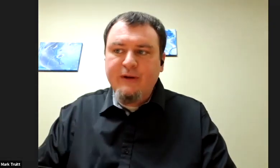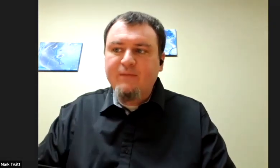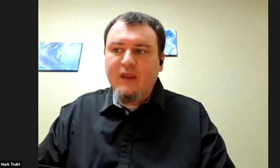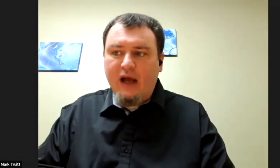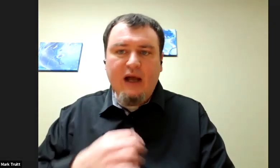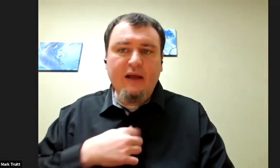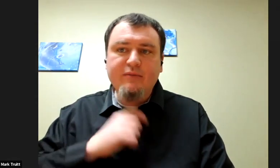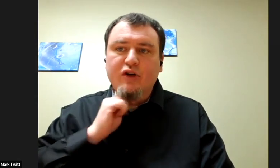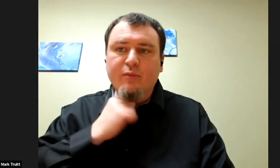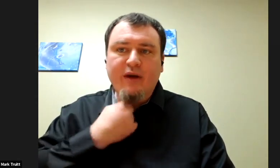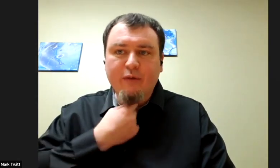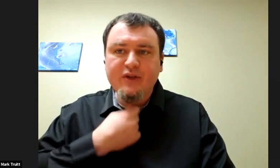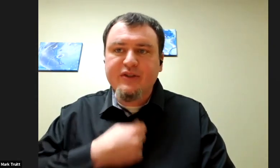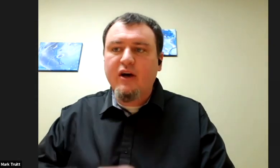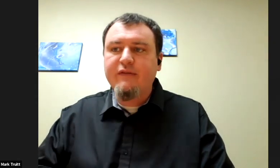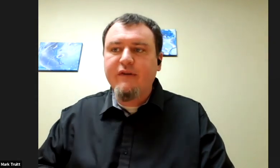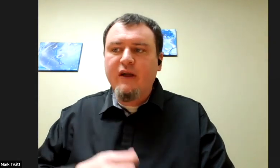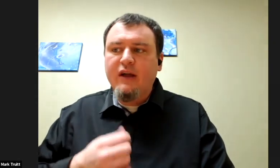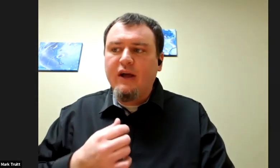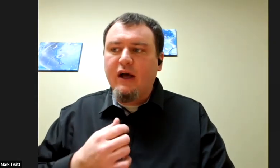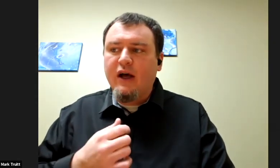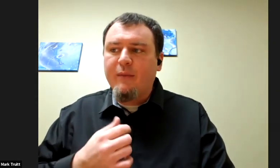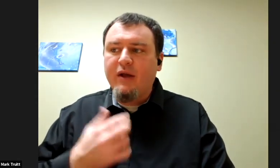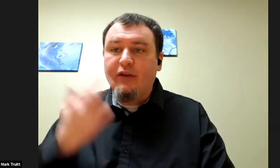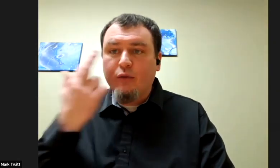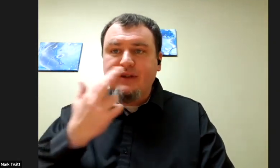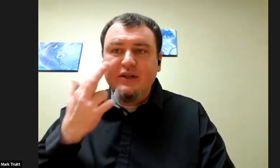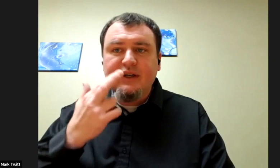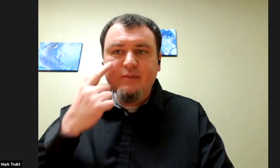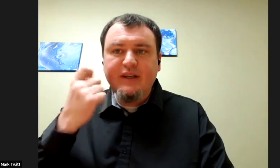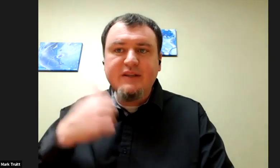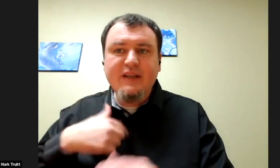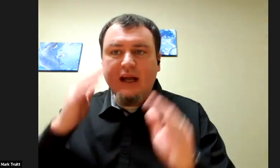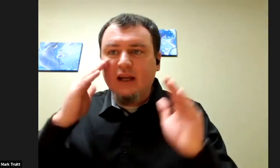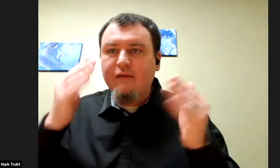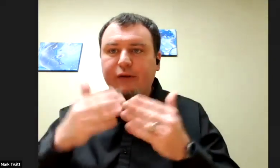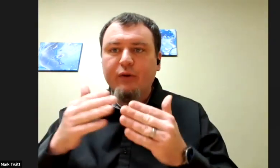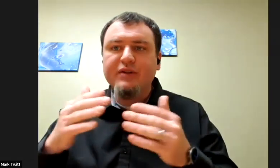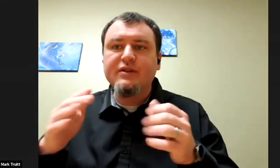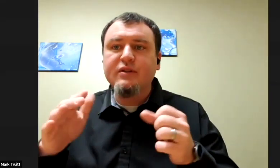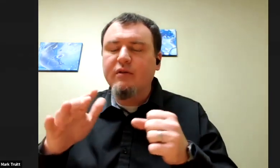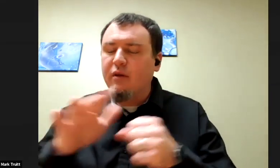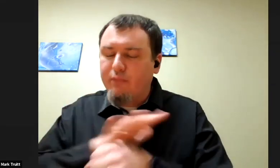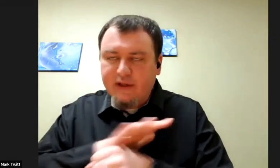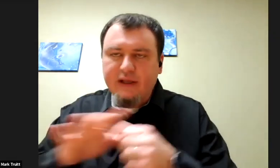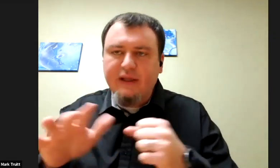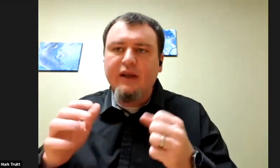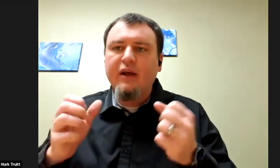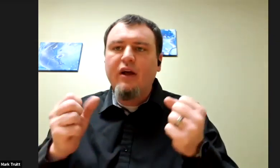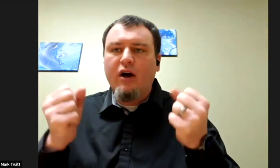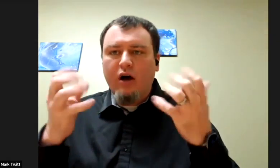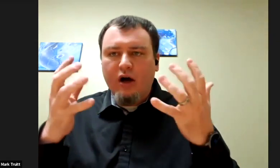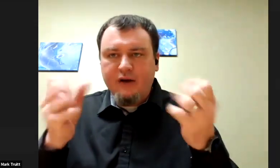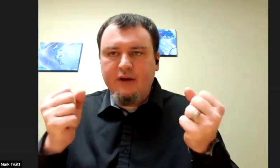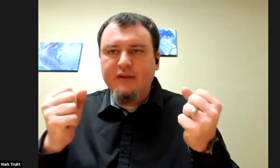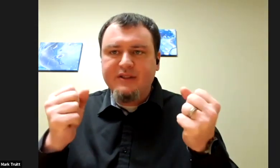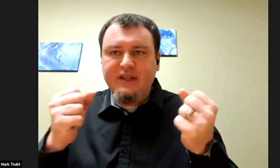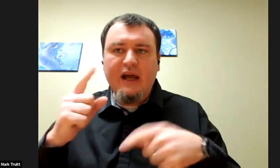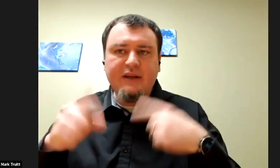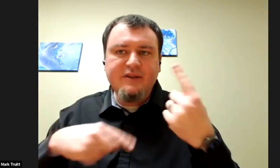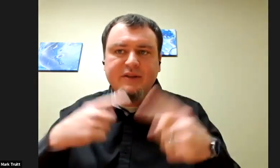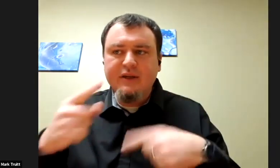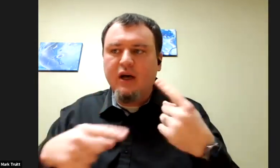preach. I turn my voice off. And the reason is because then I can focus completely on